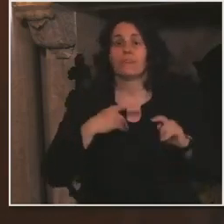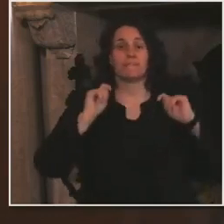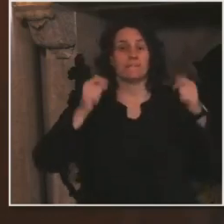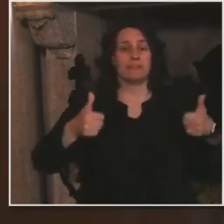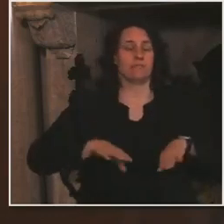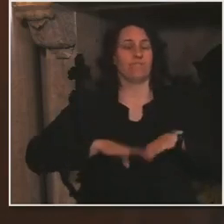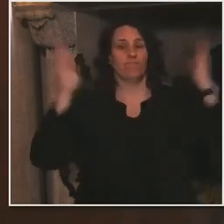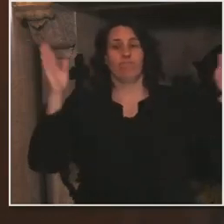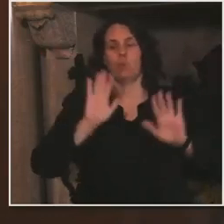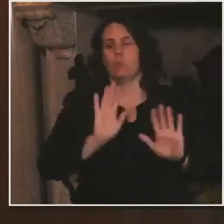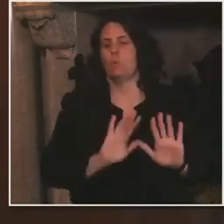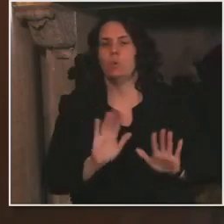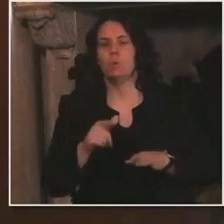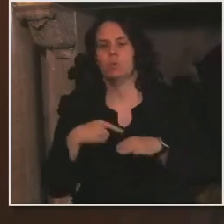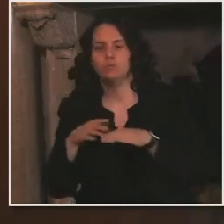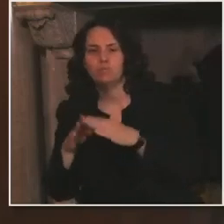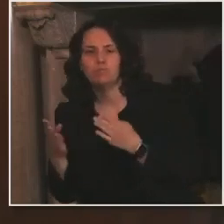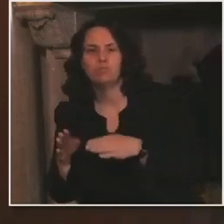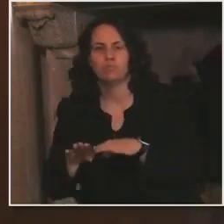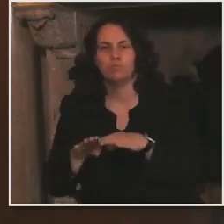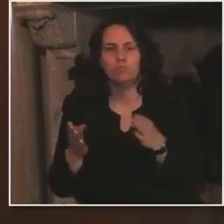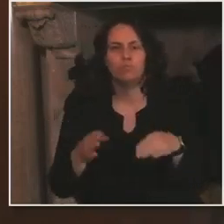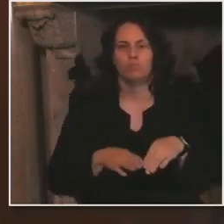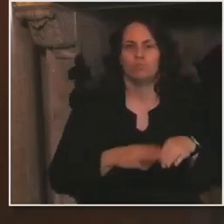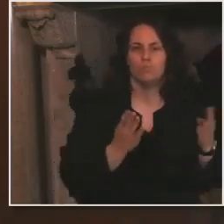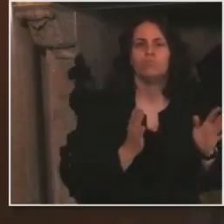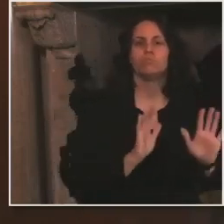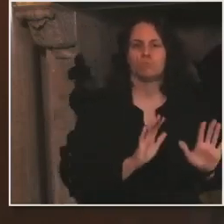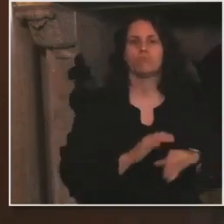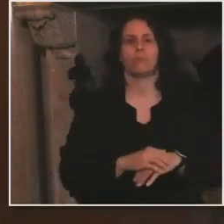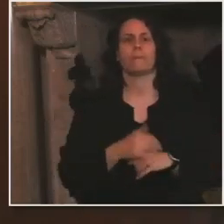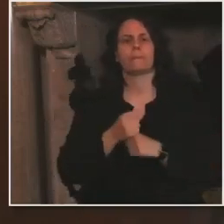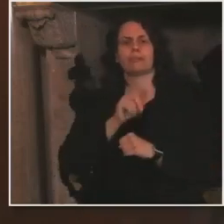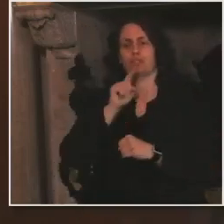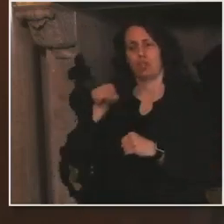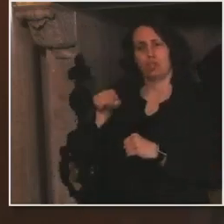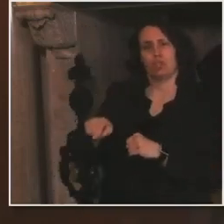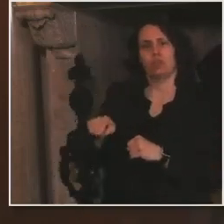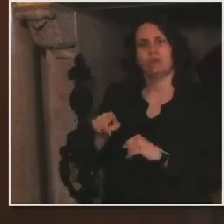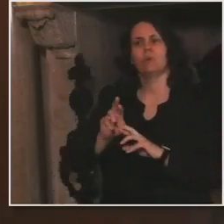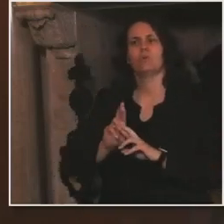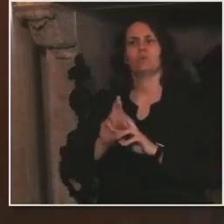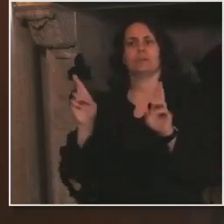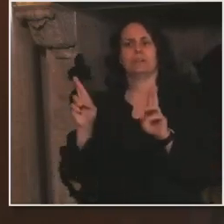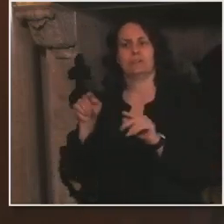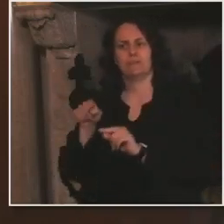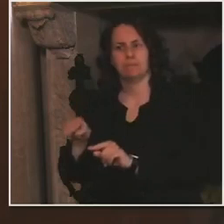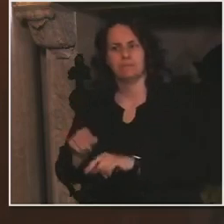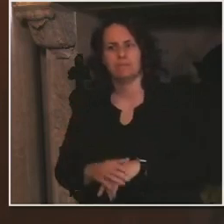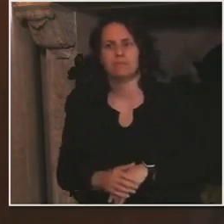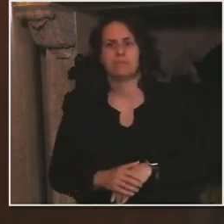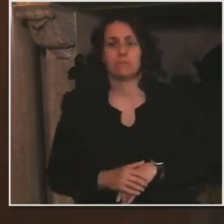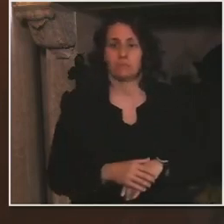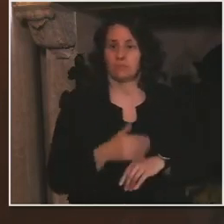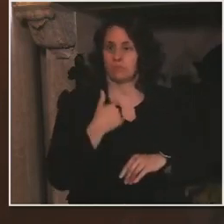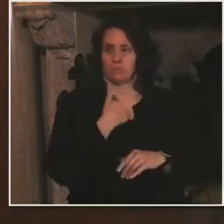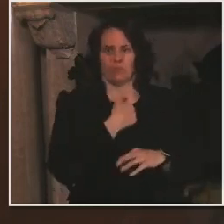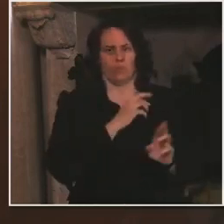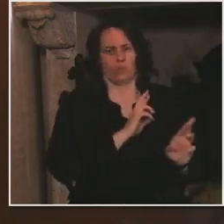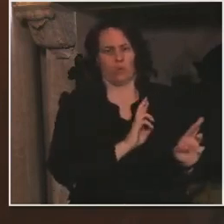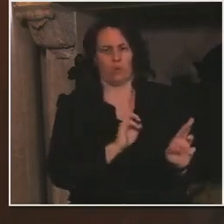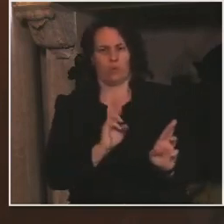to open our economy as much as I do, and we're working to do everything we can to make sure we can do so as soon as we